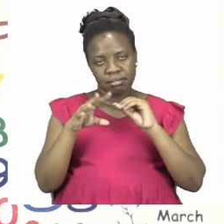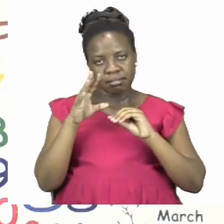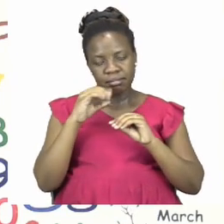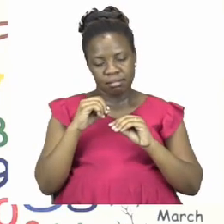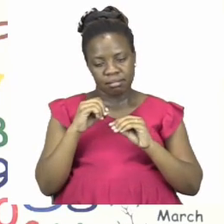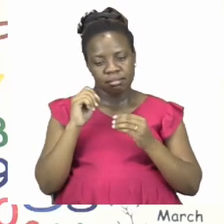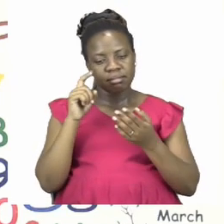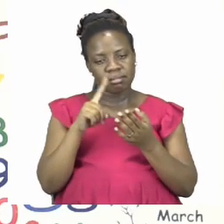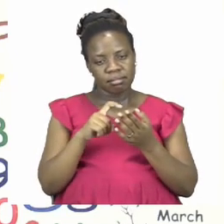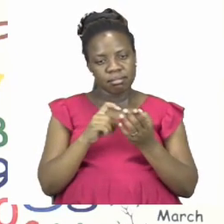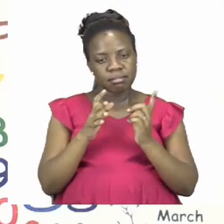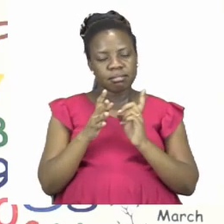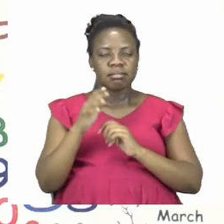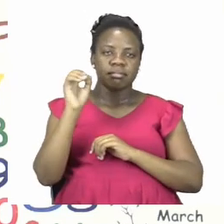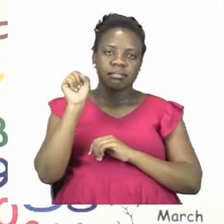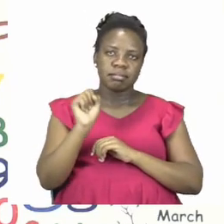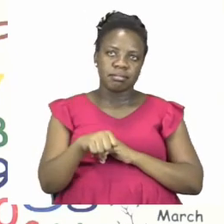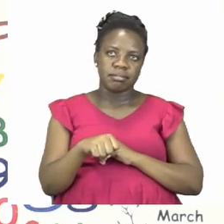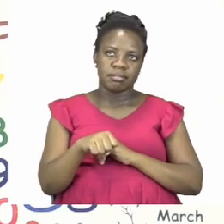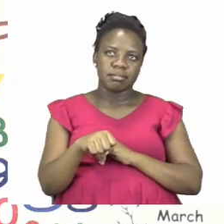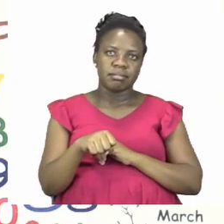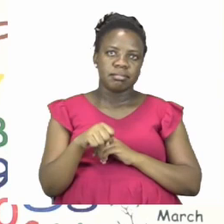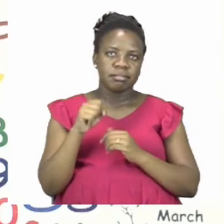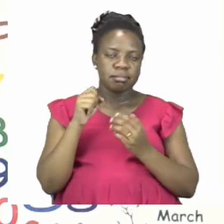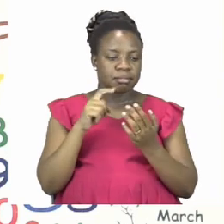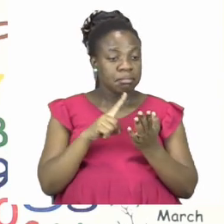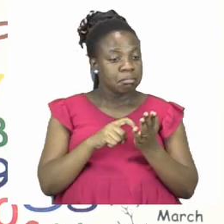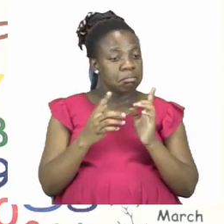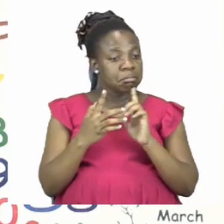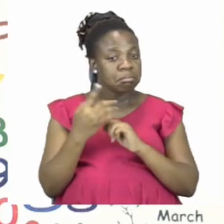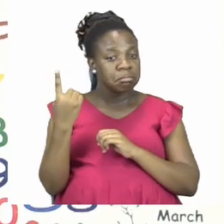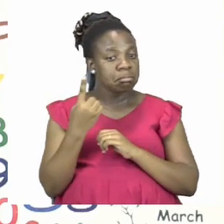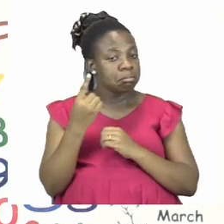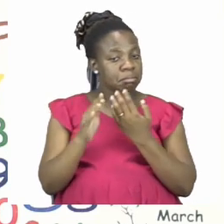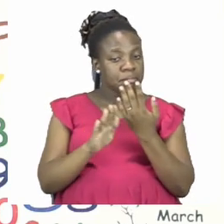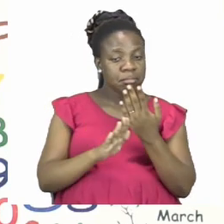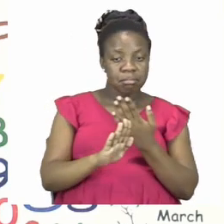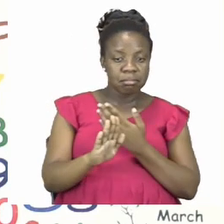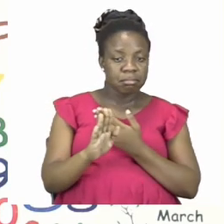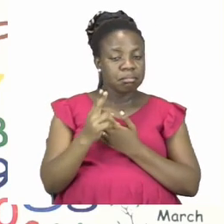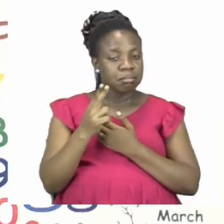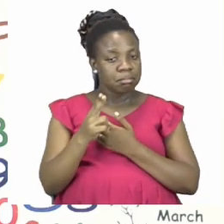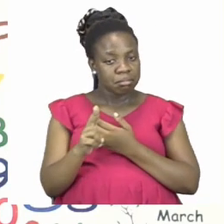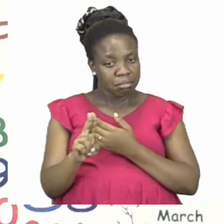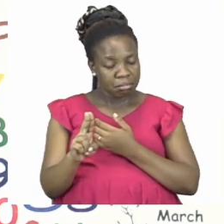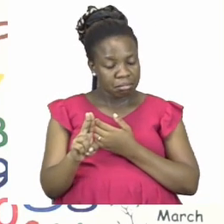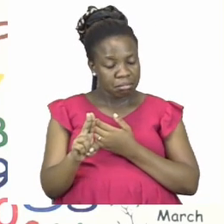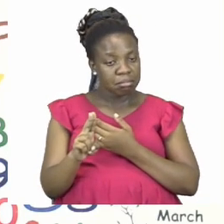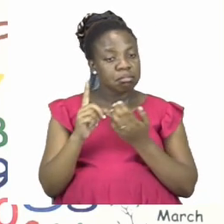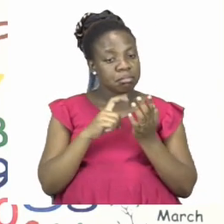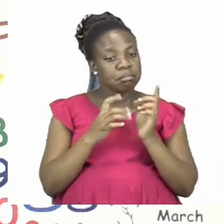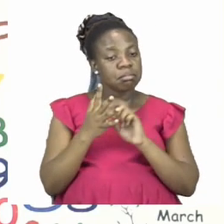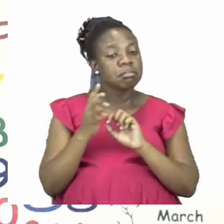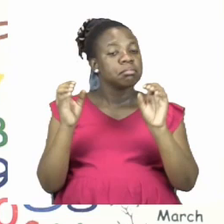to sanitize. Remember, sanitizing is not the only way we can stay safe. We can also use soap and